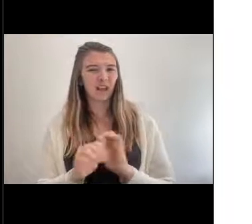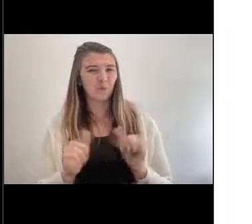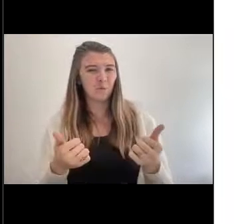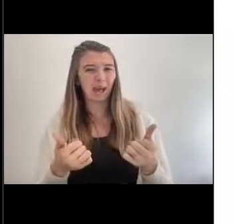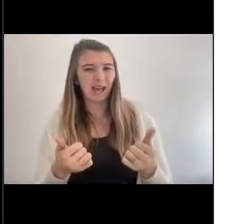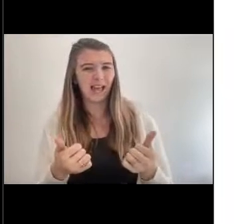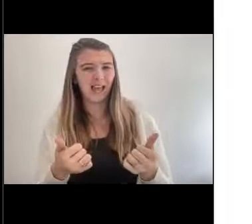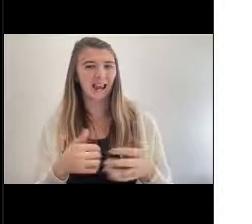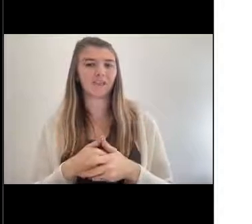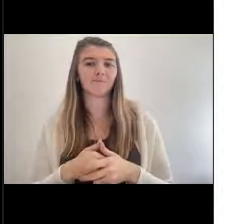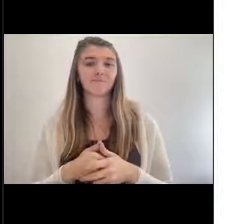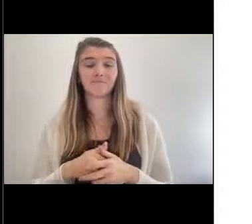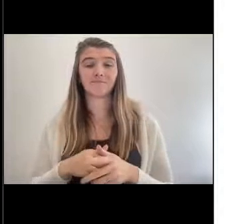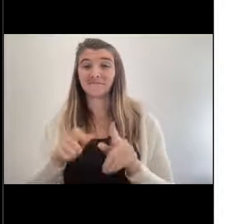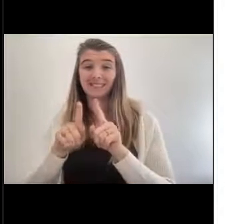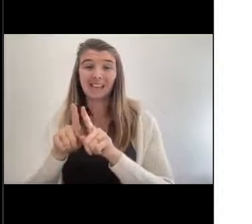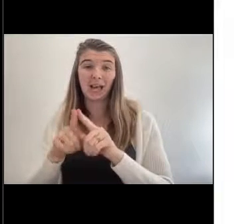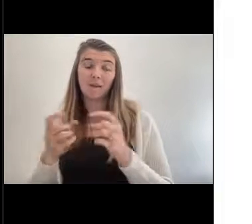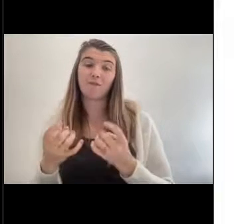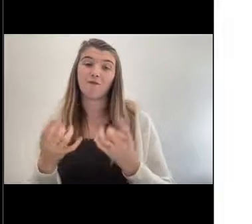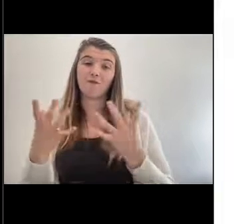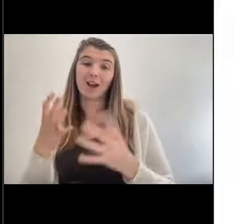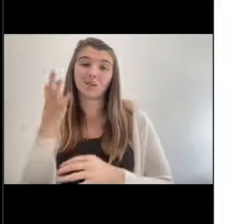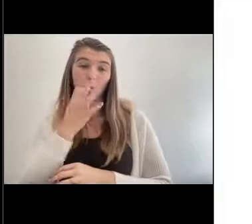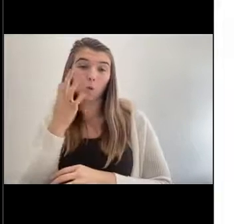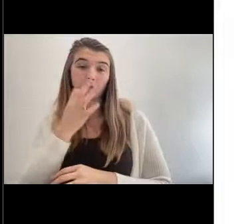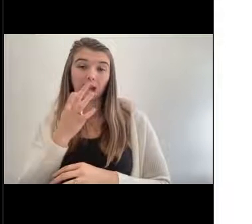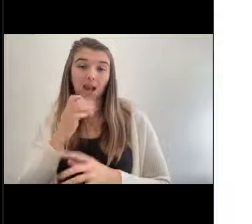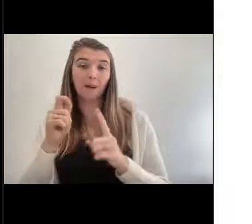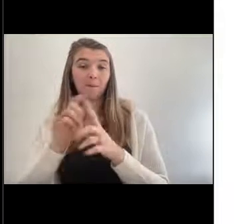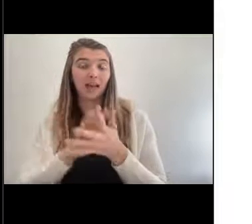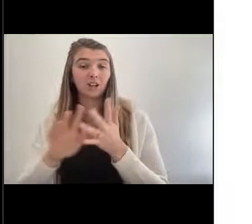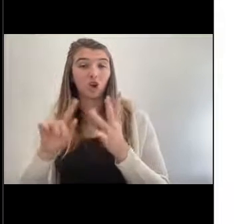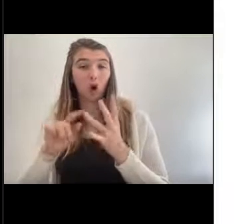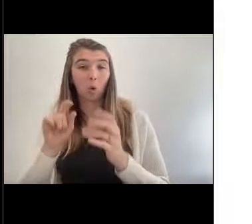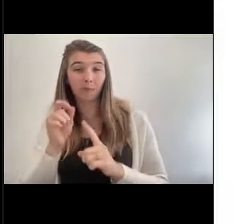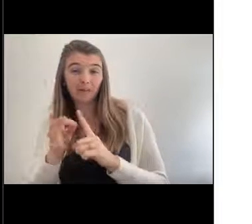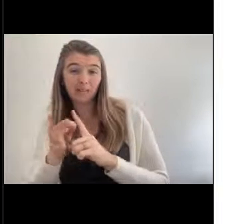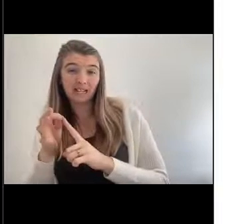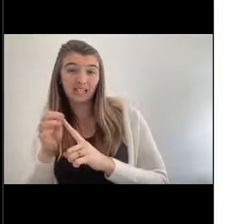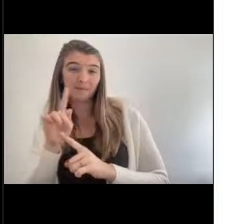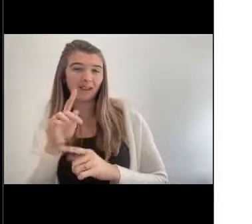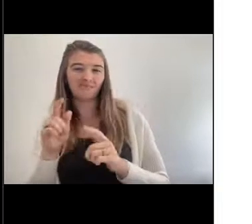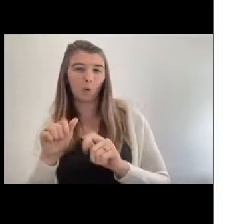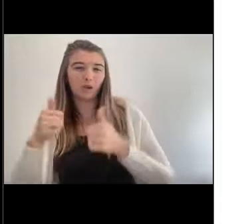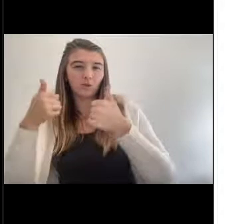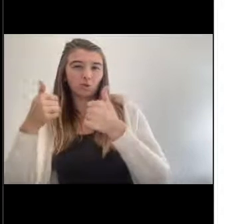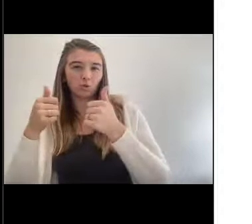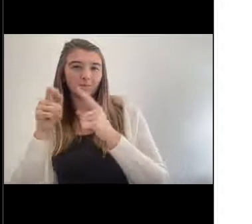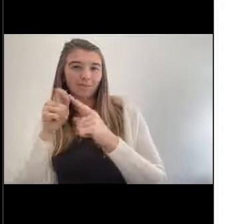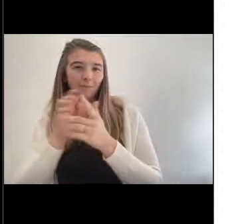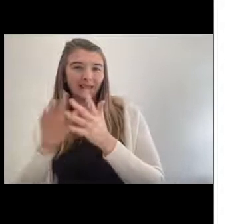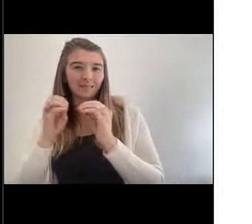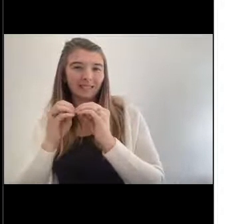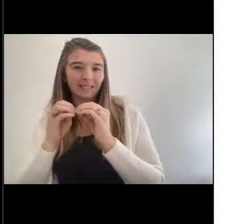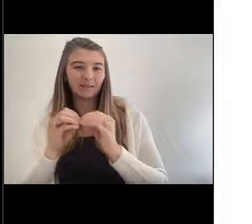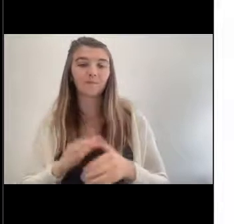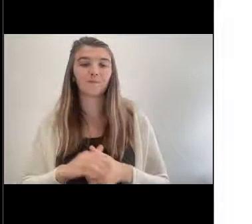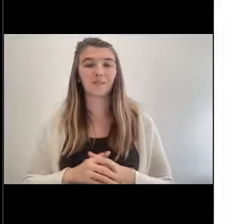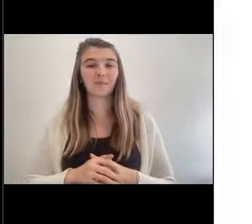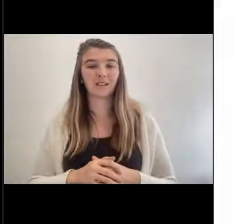degrading better, it still wasn't as good as PHB. And similar happened in marine environment. So if we were to make